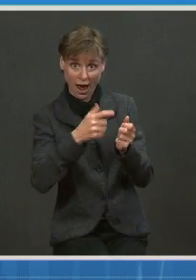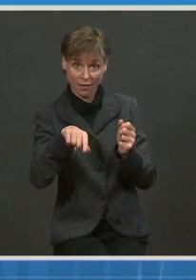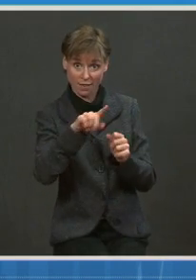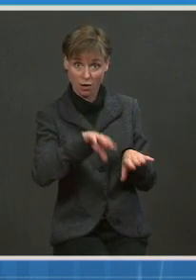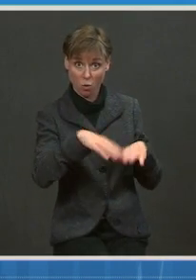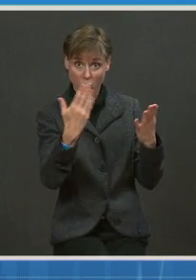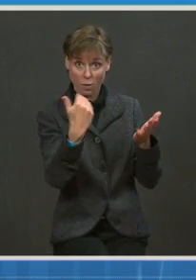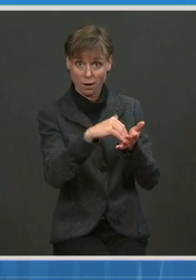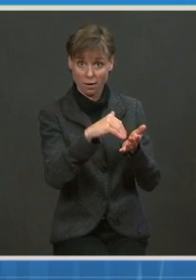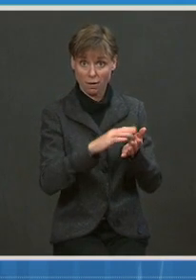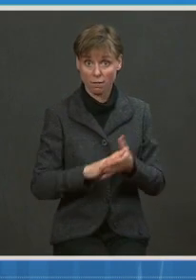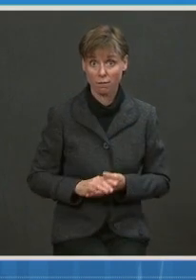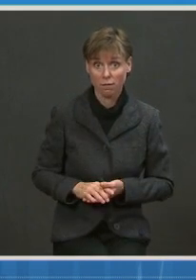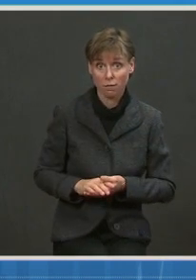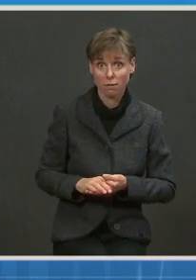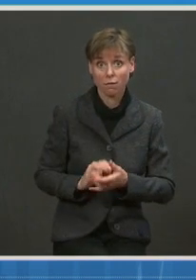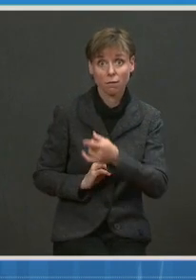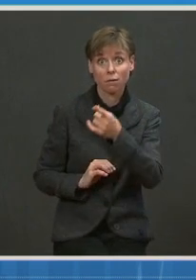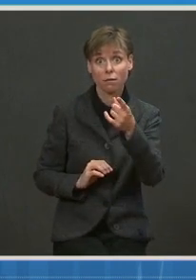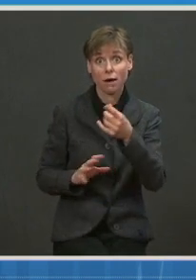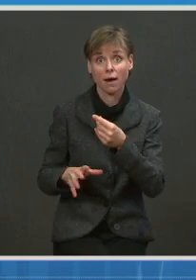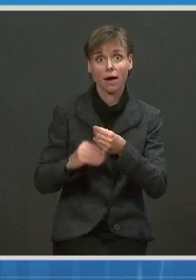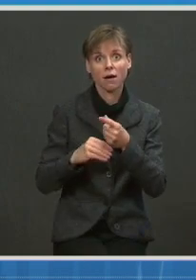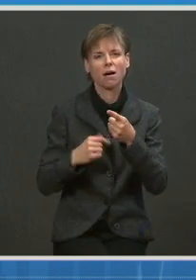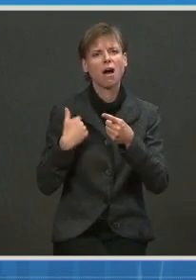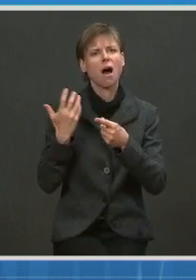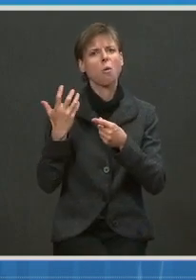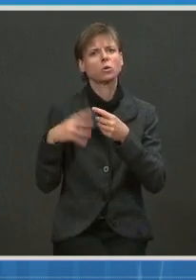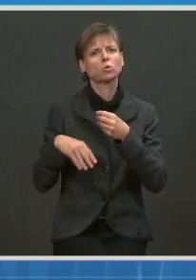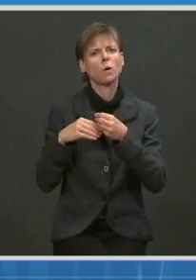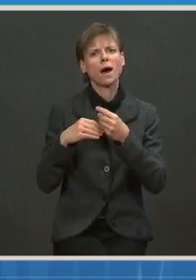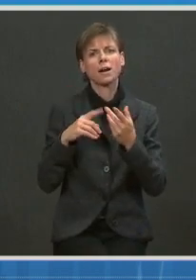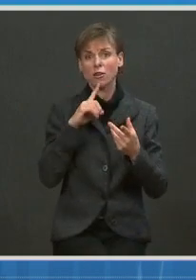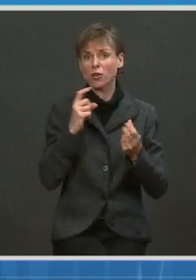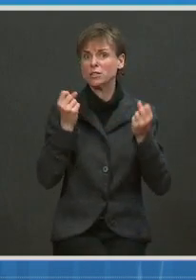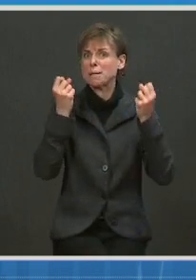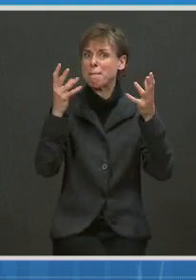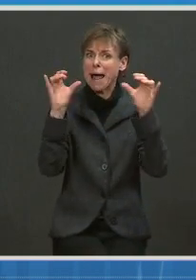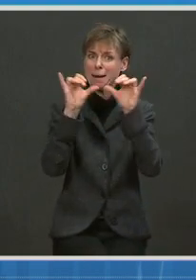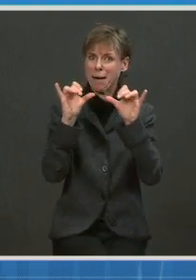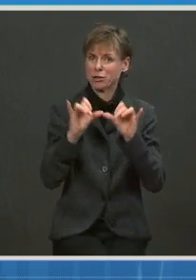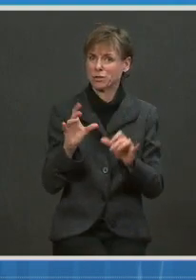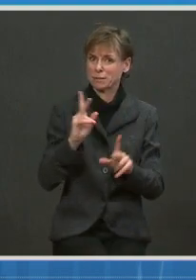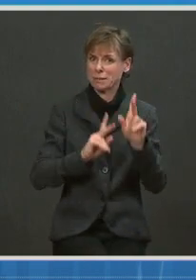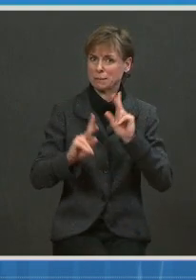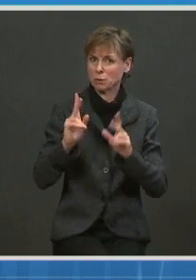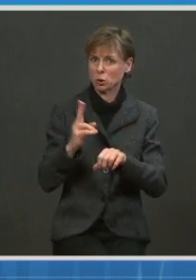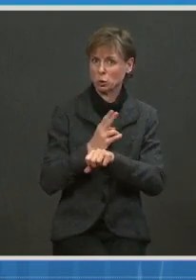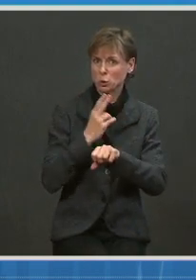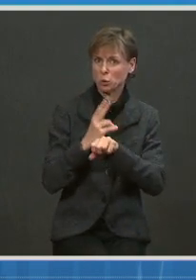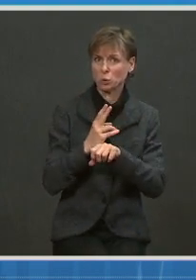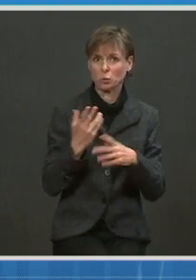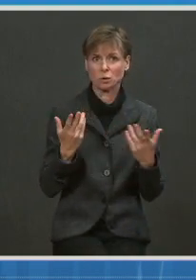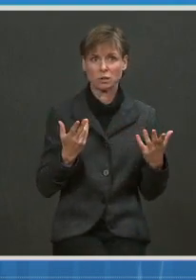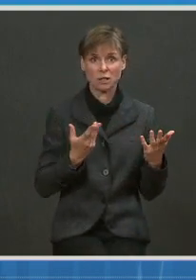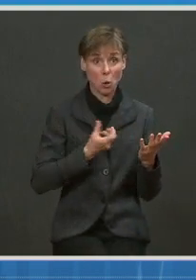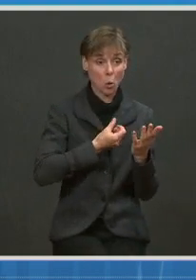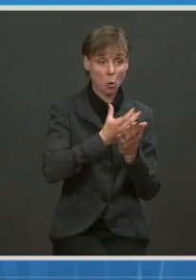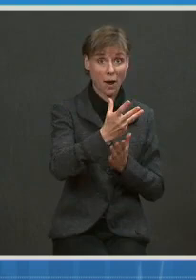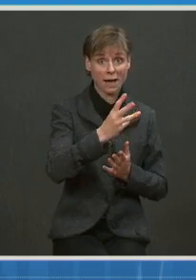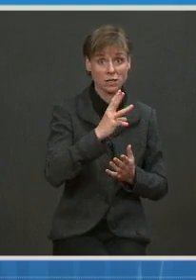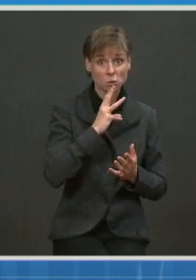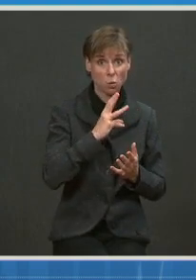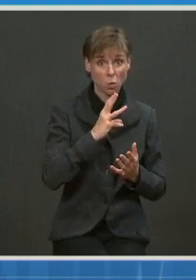Anybody want to add to that? Maybe I'll just add that there are a lot of metrics that people are using. We're looking at wastewater for disease burden